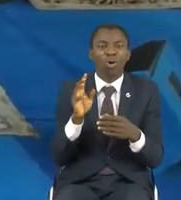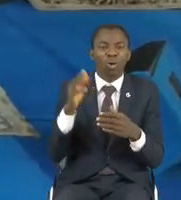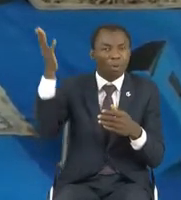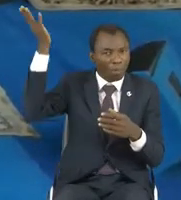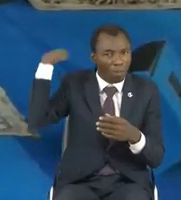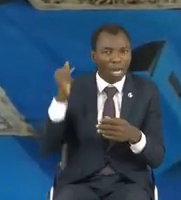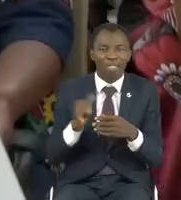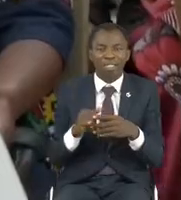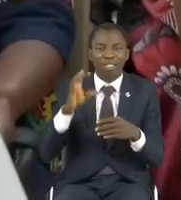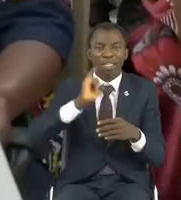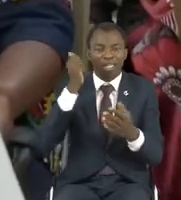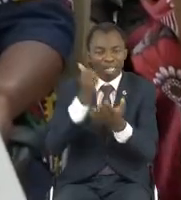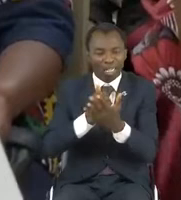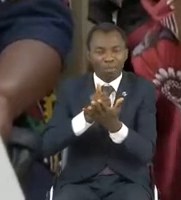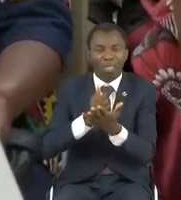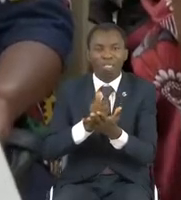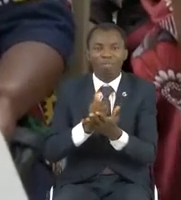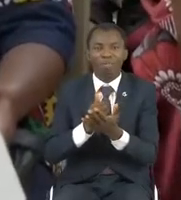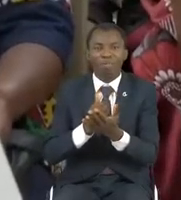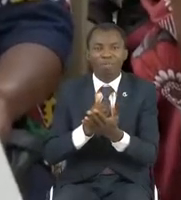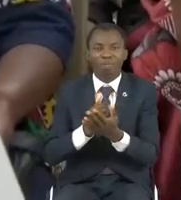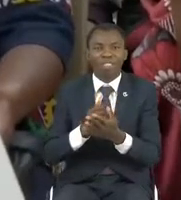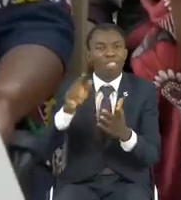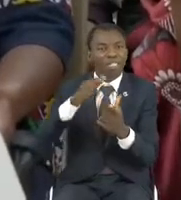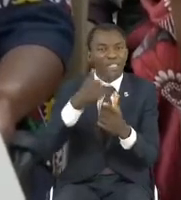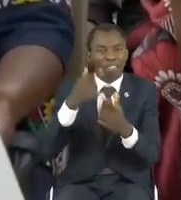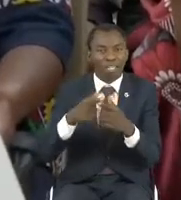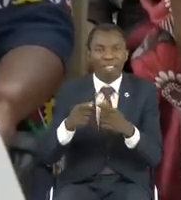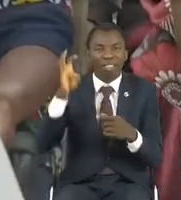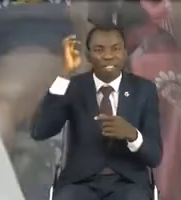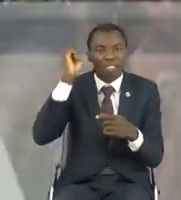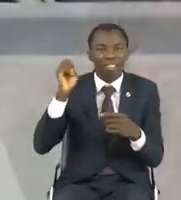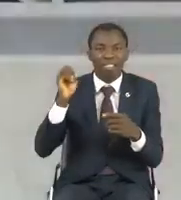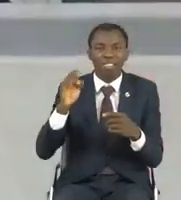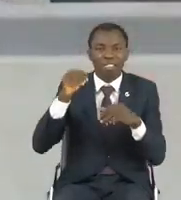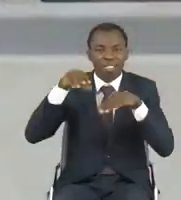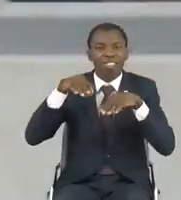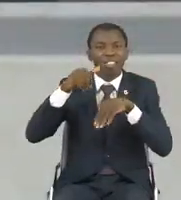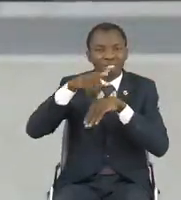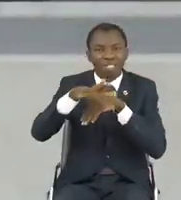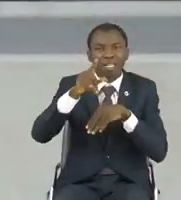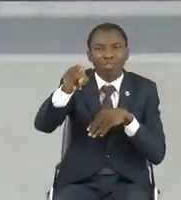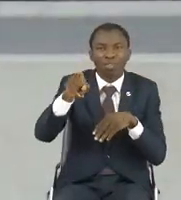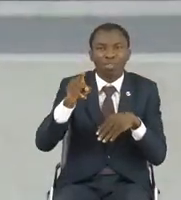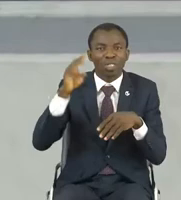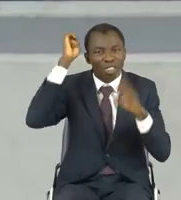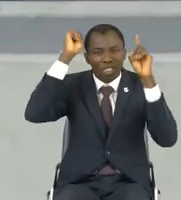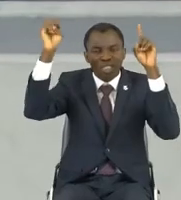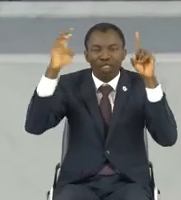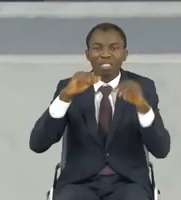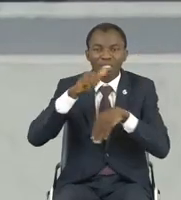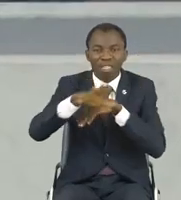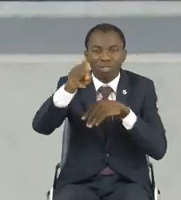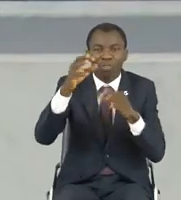Amen. And then he sets you free from the past to